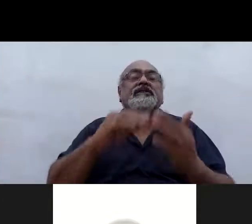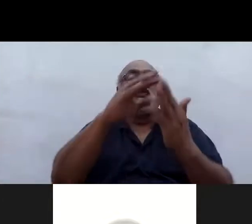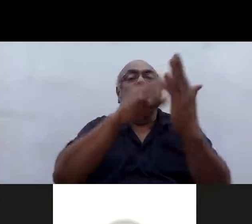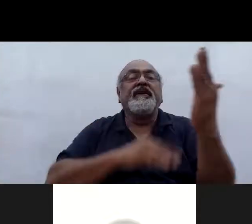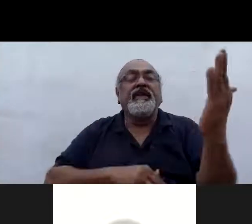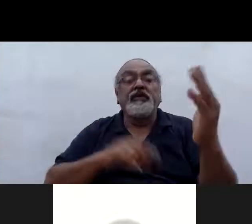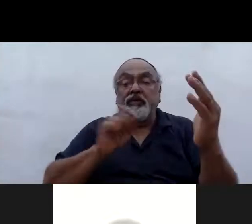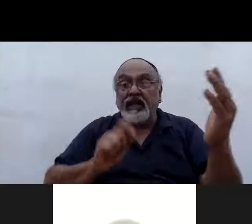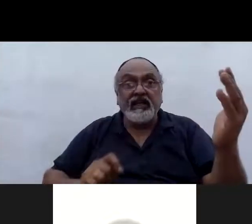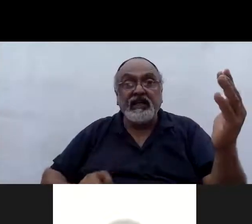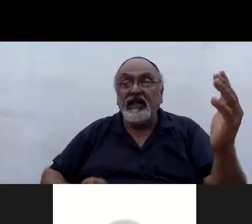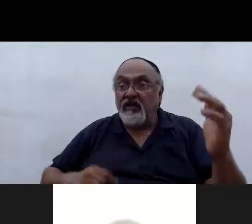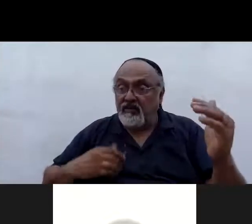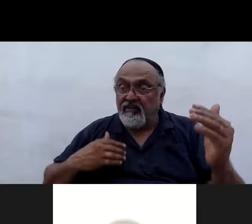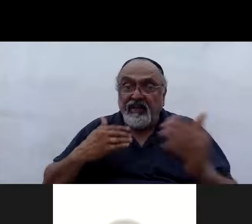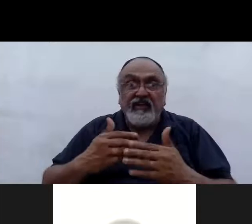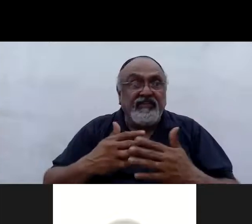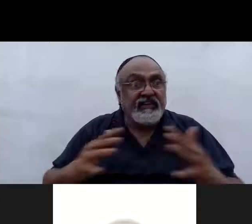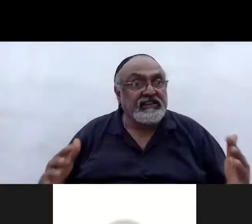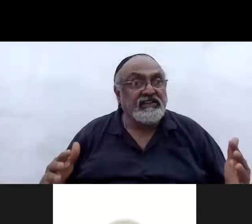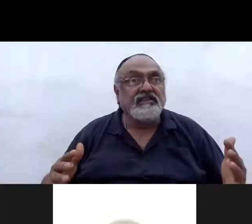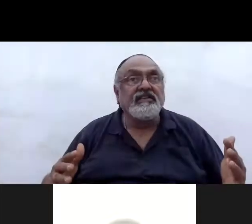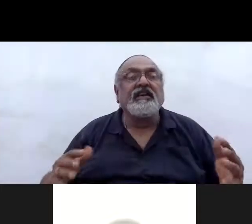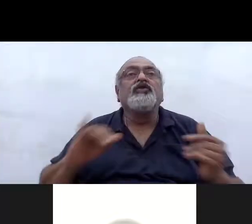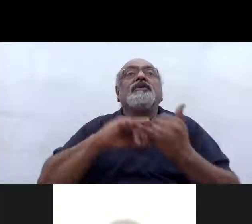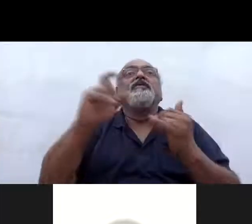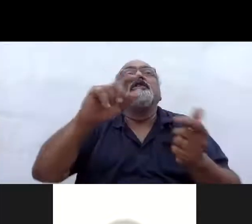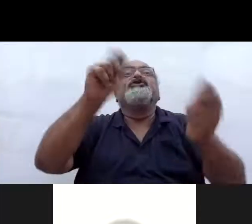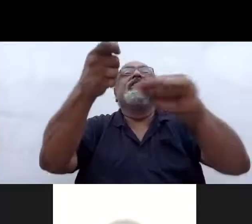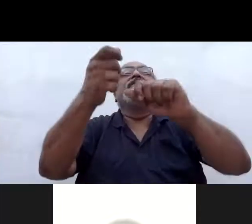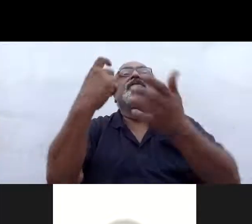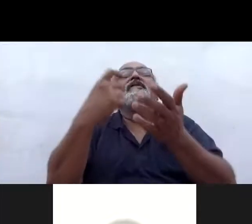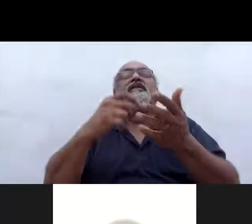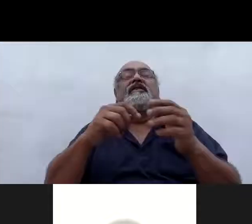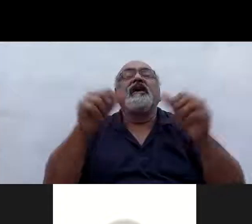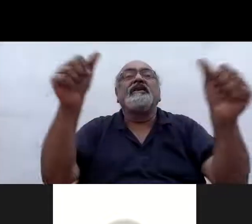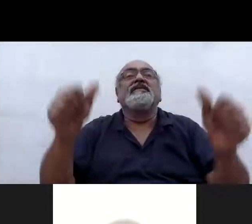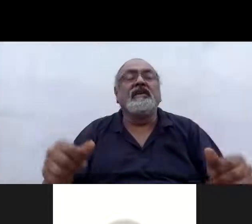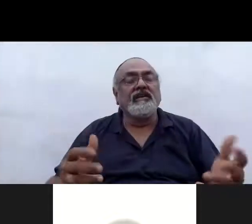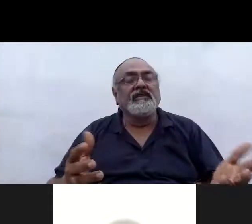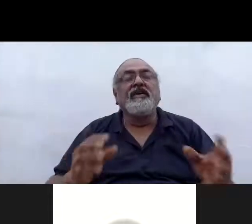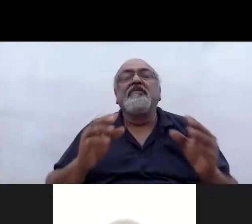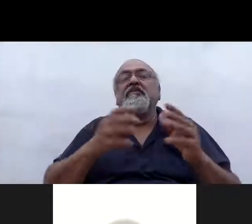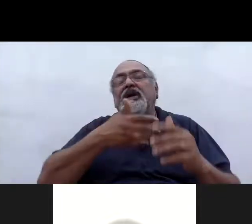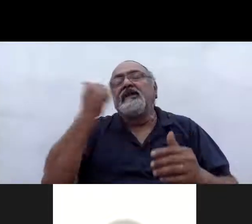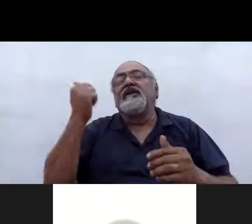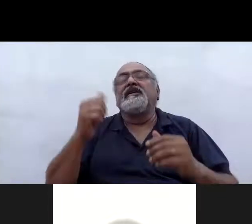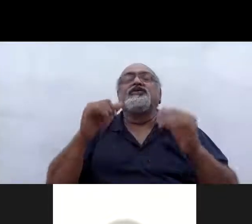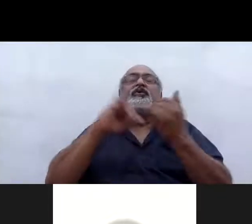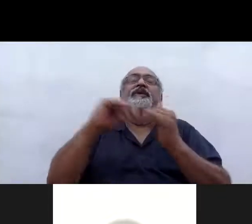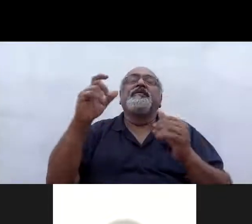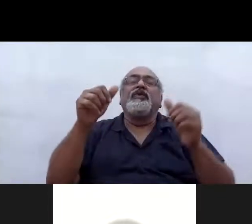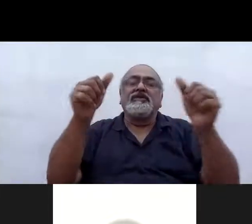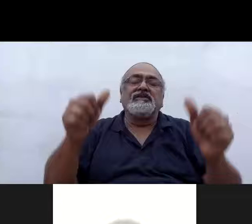working on it, and by the time I completed, so basically, it's recommended for you to take Supreme Court cases that have been